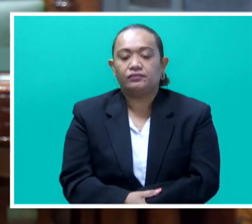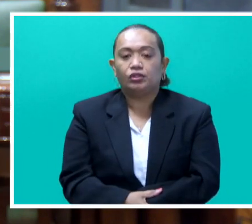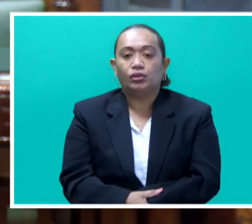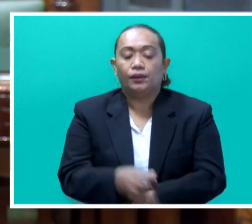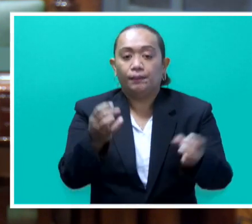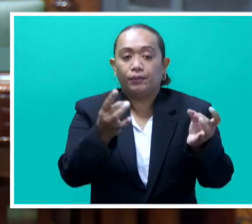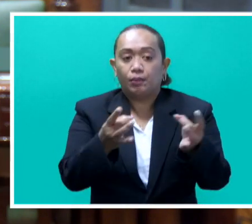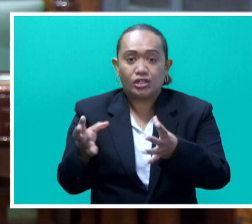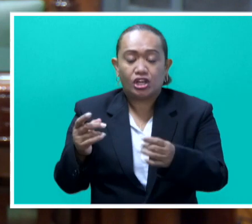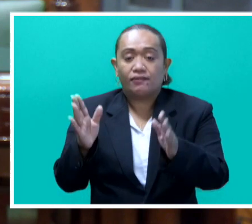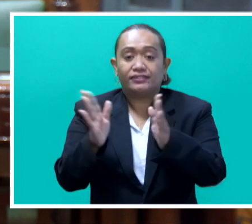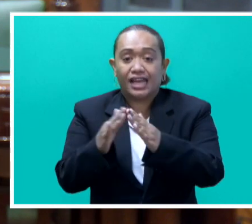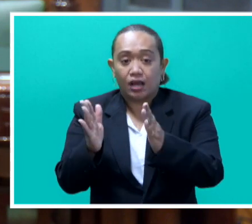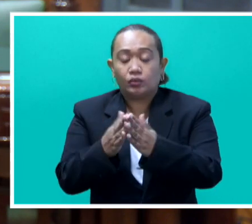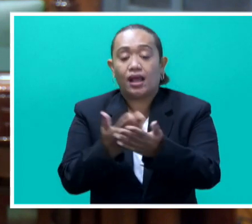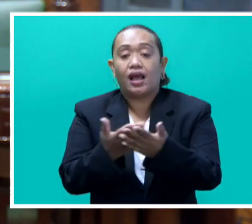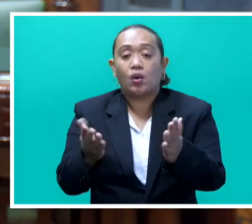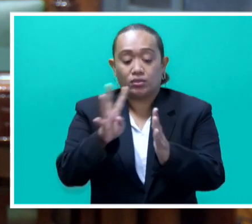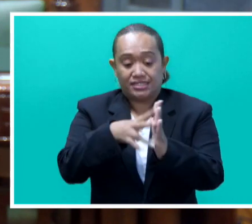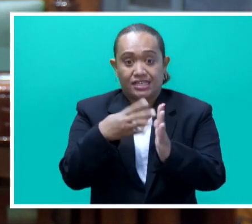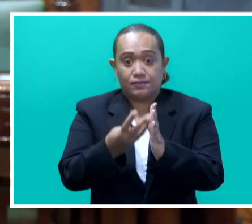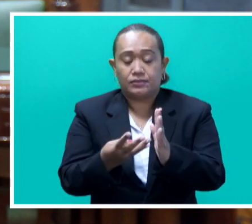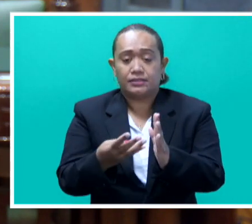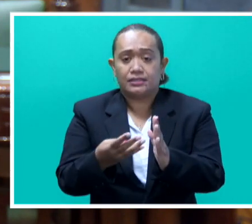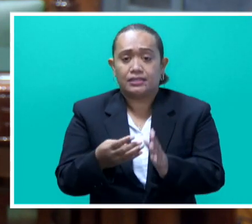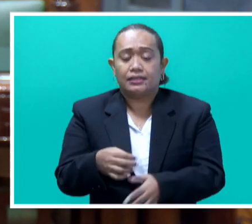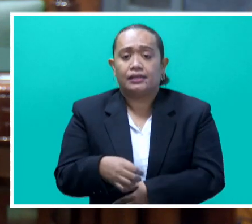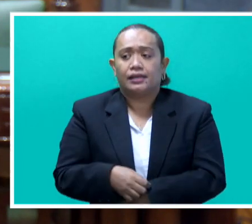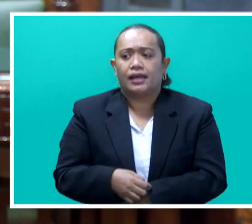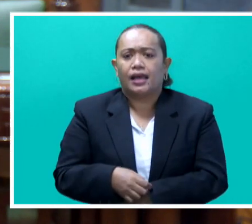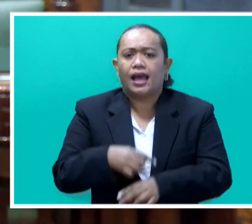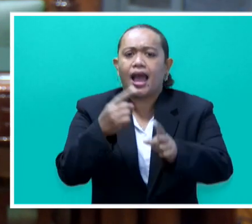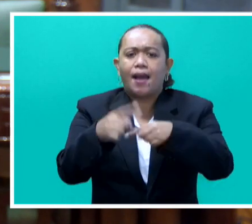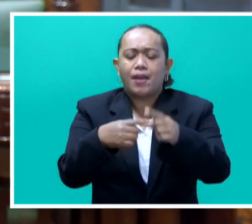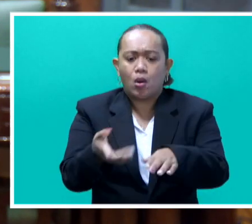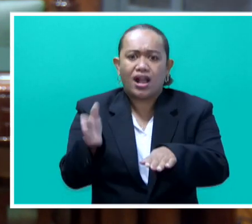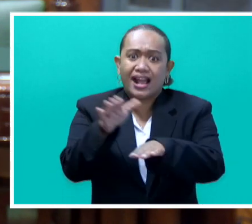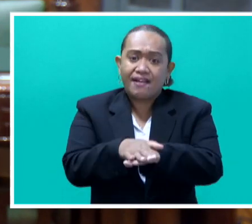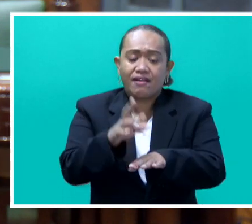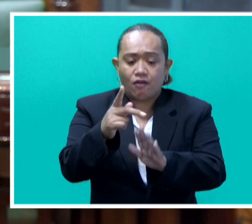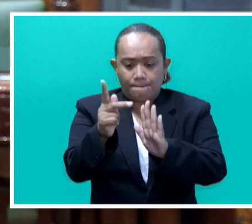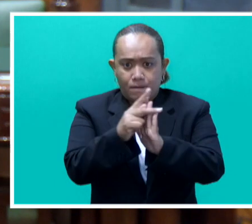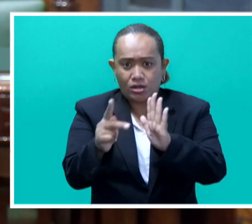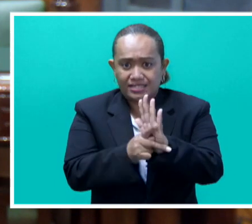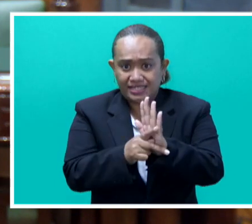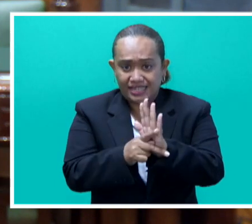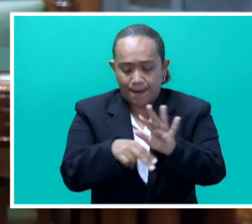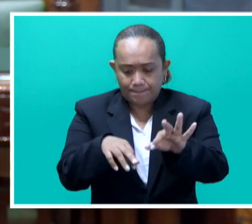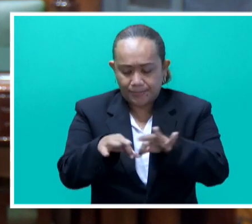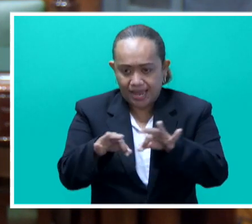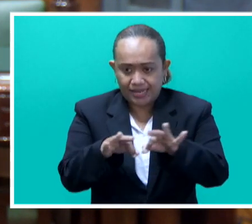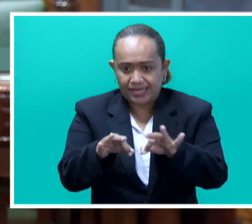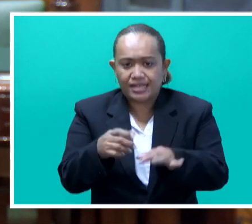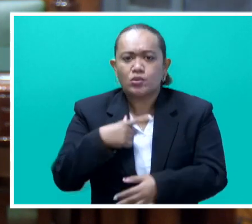planning schemes for municipalities. It does not explicitly cover the policy and planning aspect, which is a